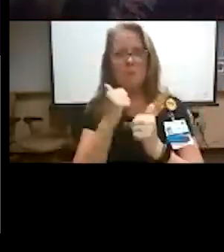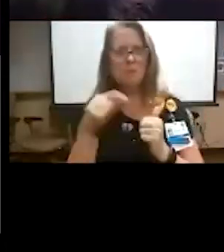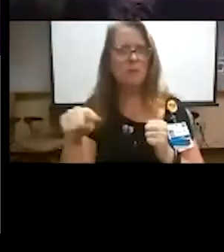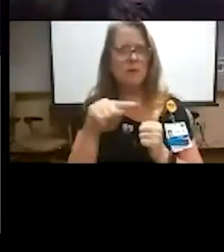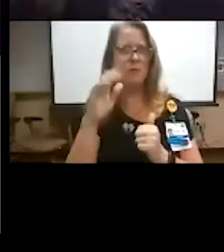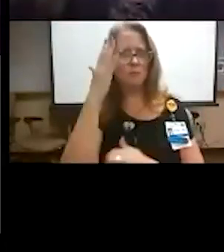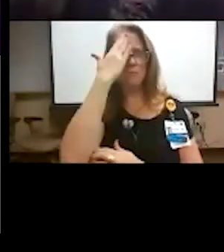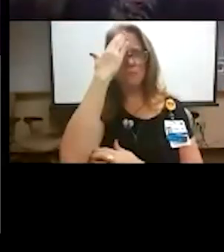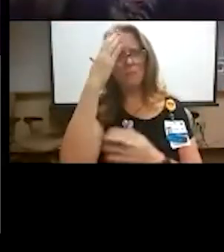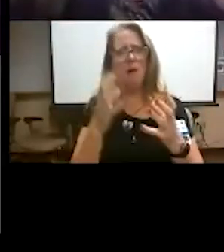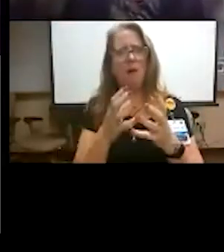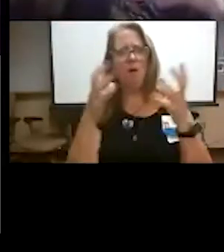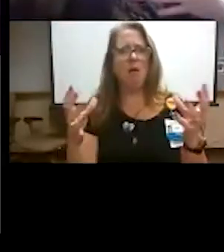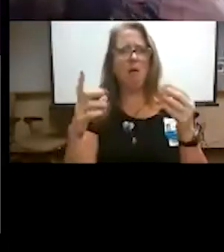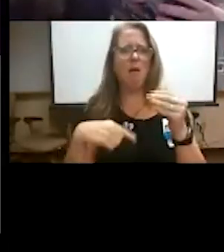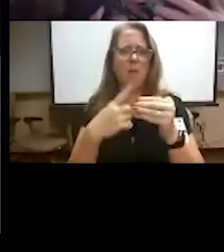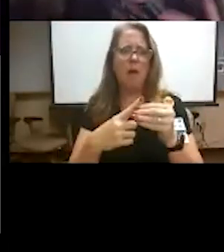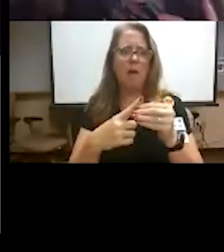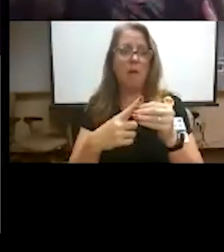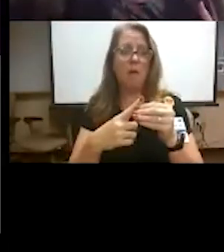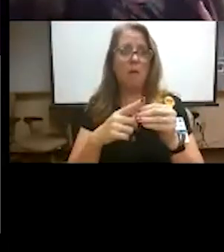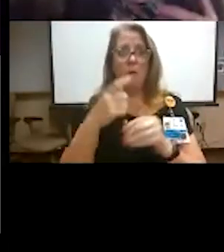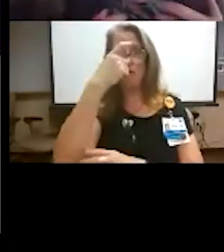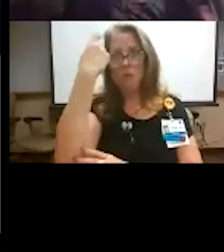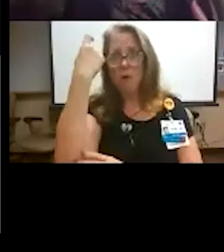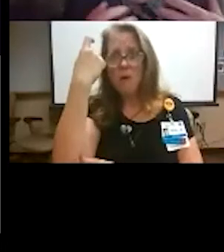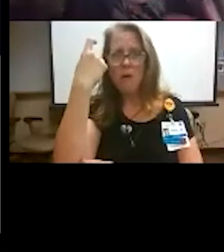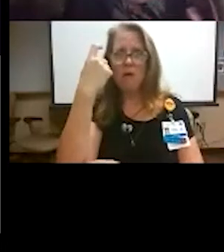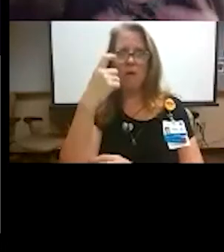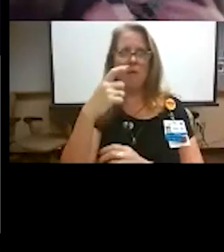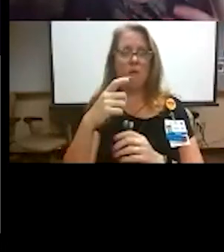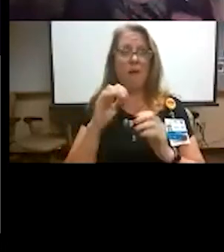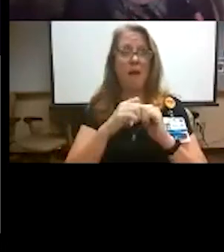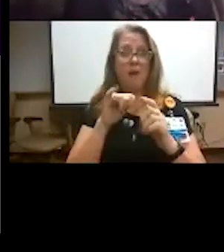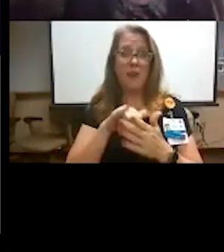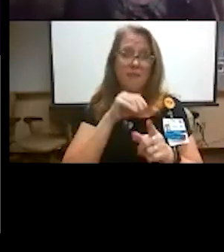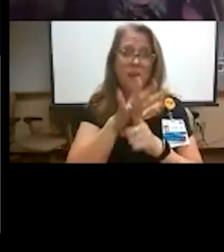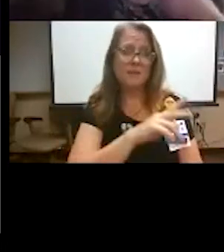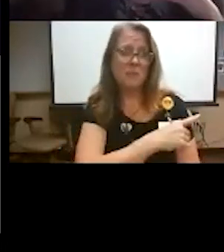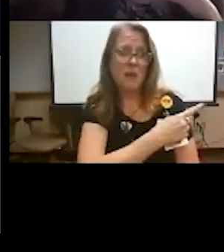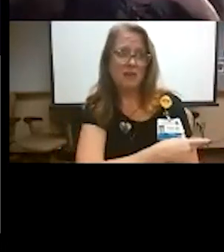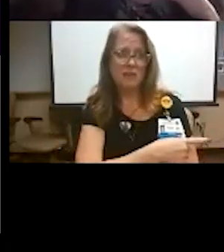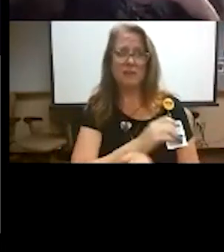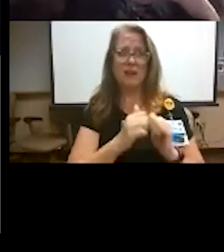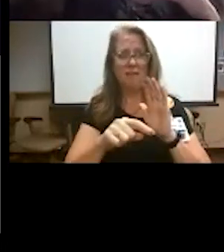a lot about how trauma and adversity affect the patients that you're working with.